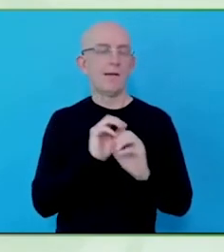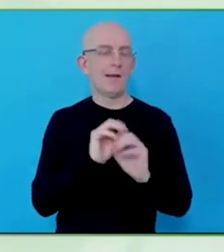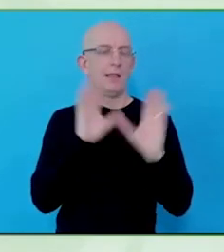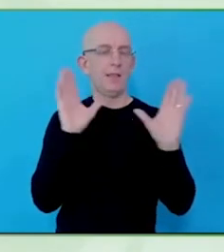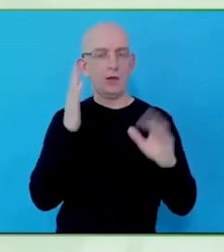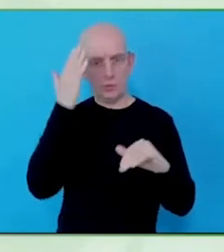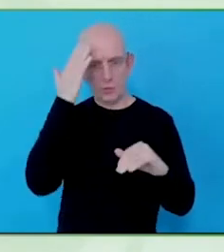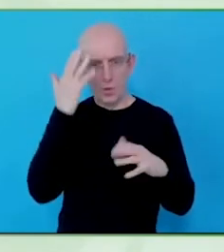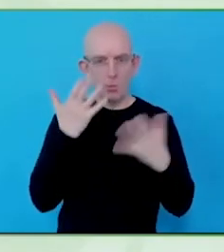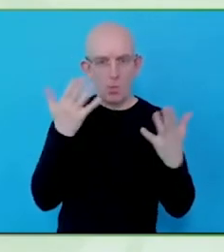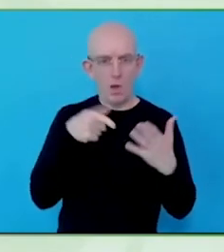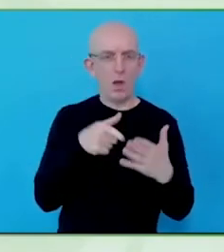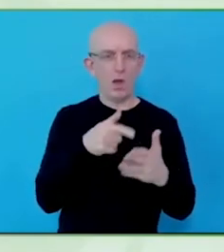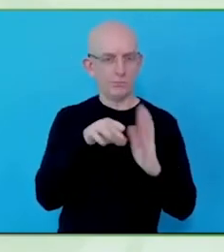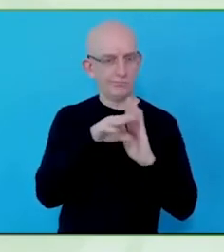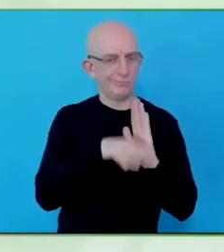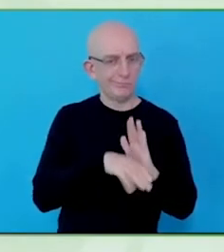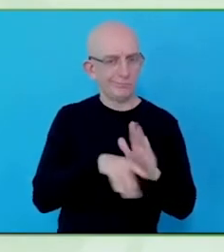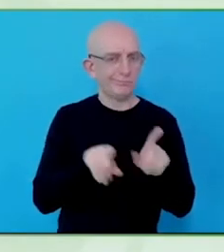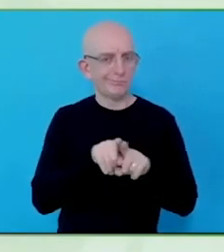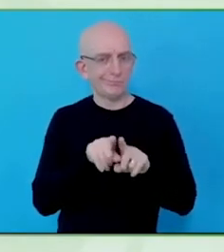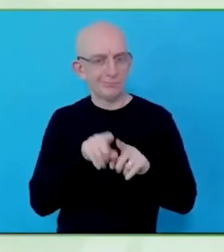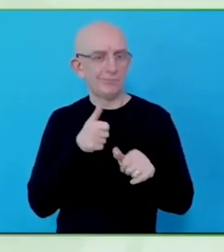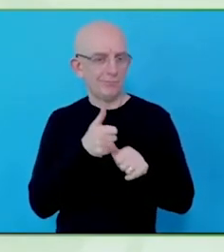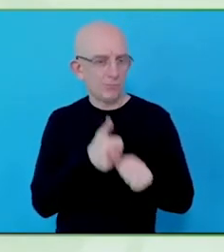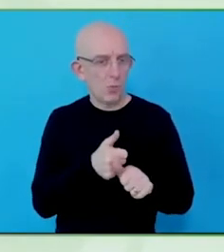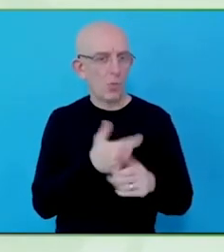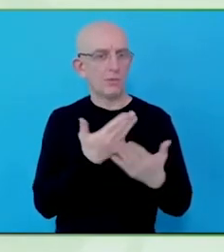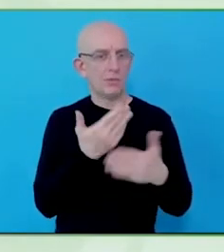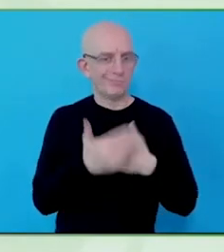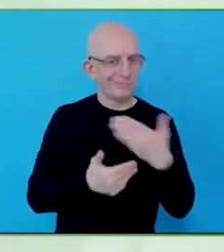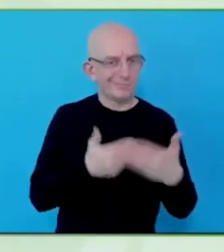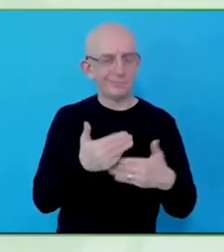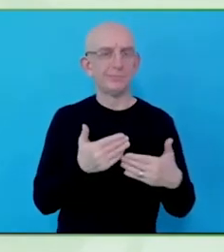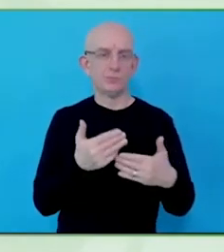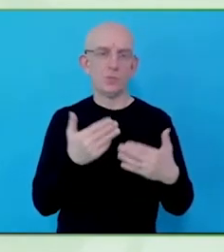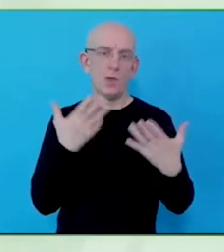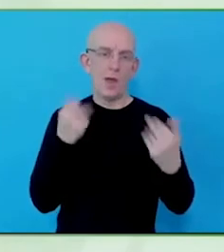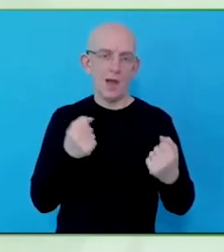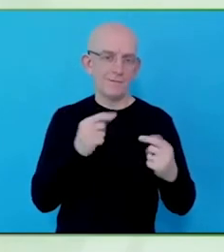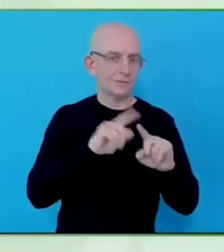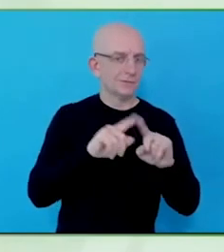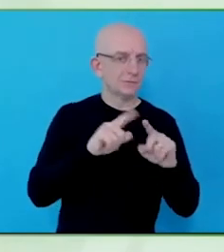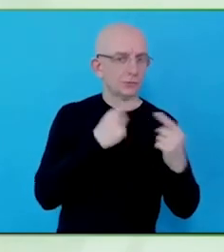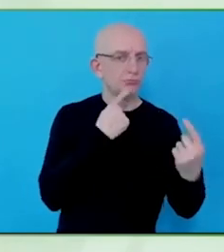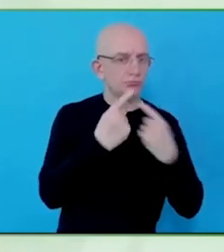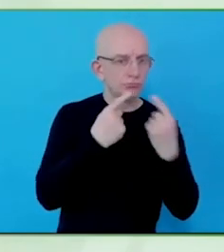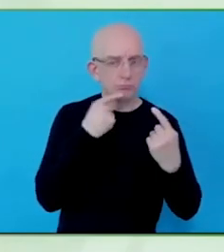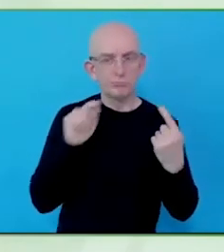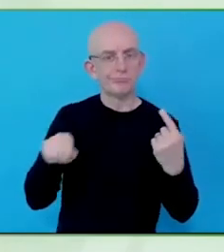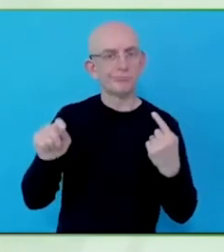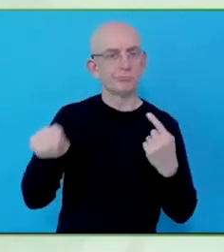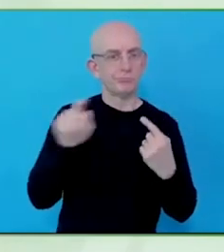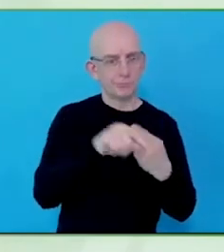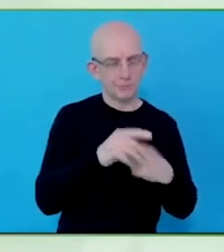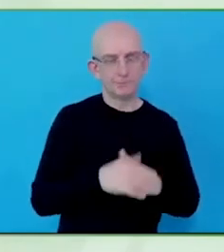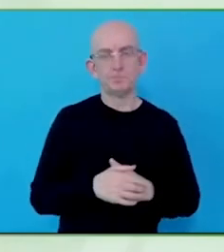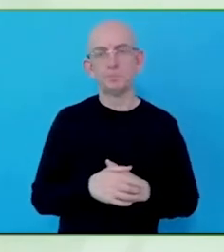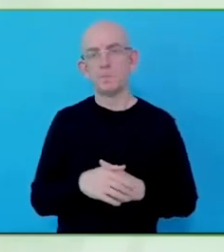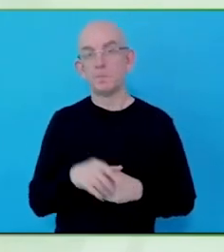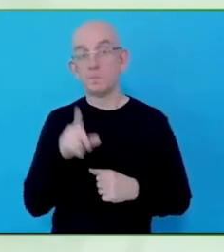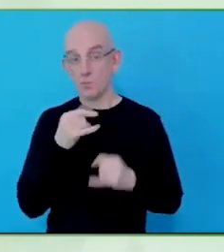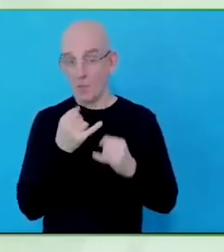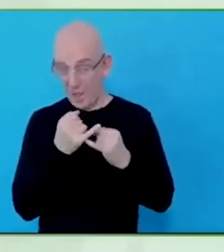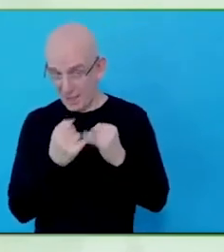there, do they have an implementation time frame? No, the implementation, as well, the period for transposing it into national law